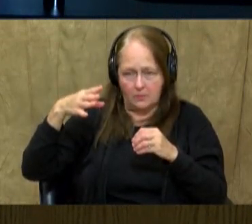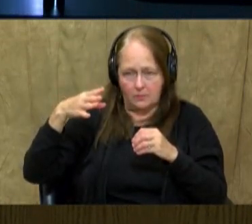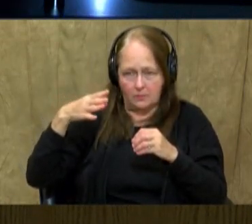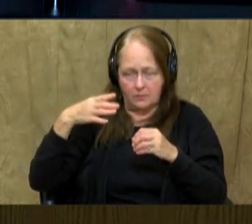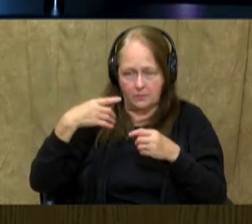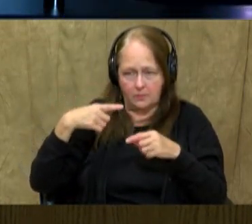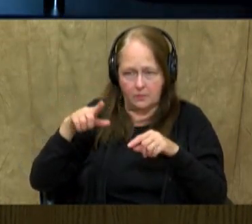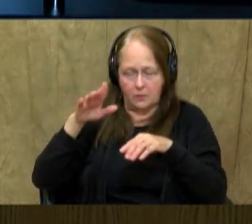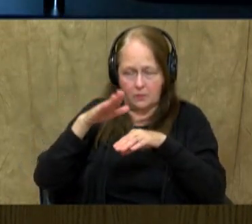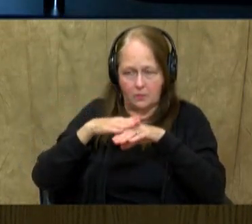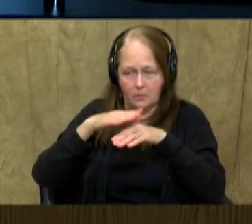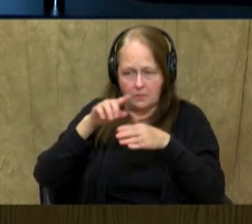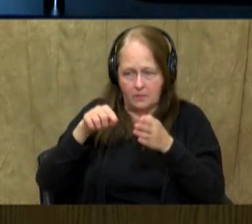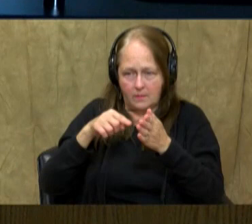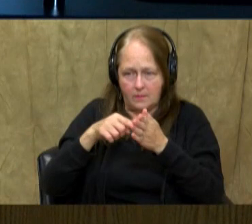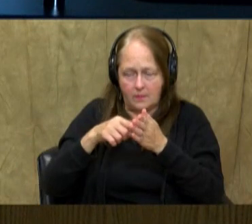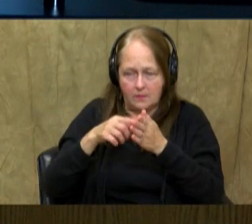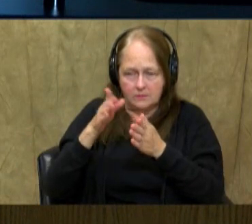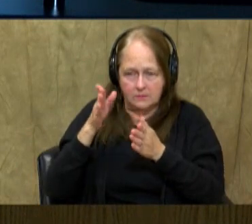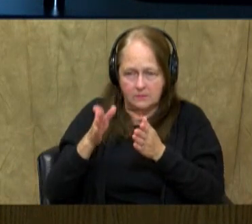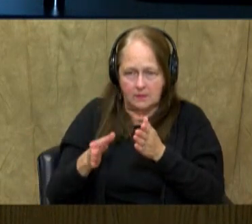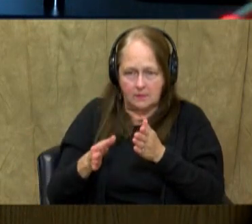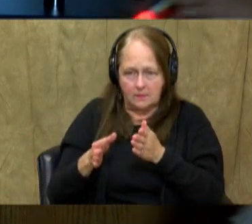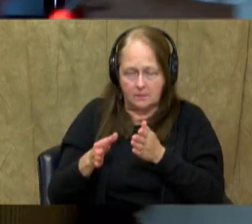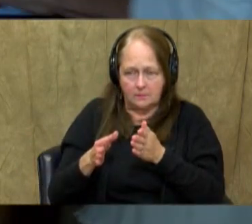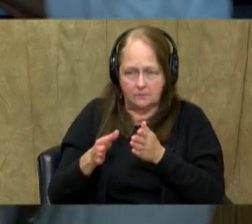Let me come on this side.